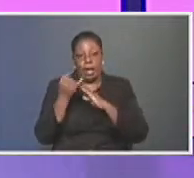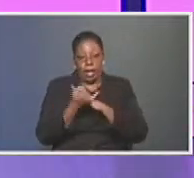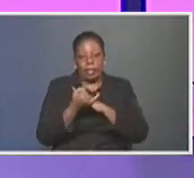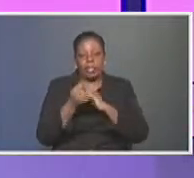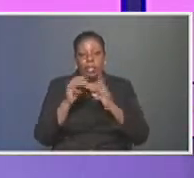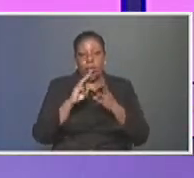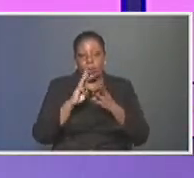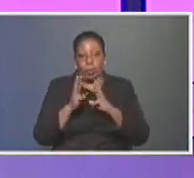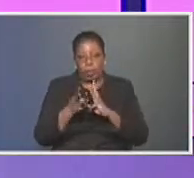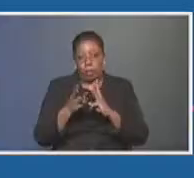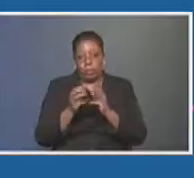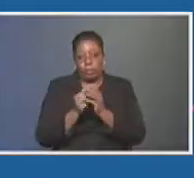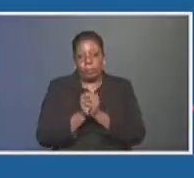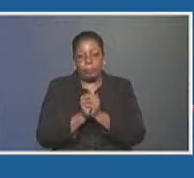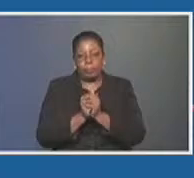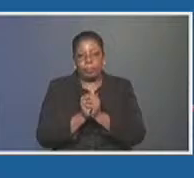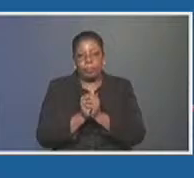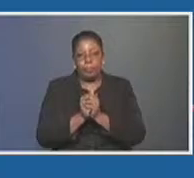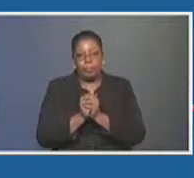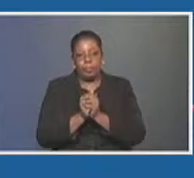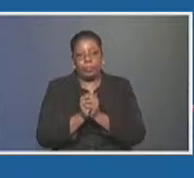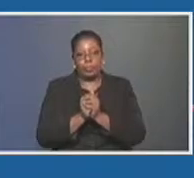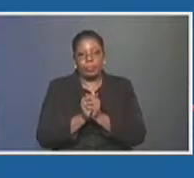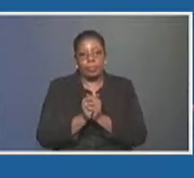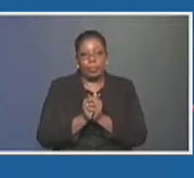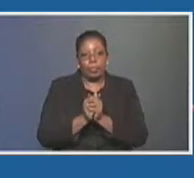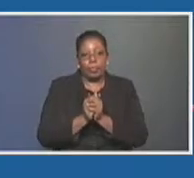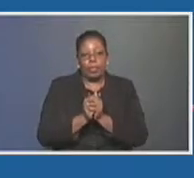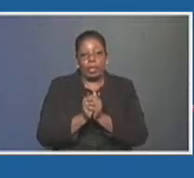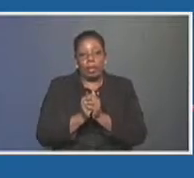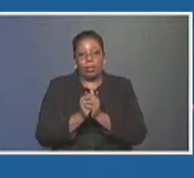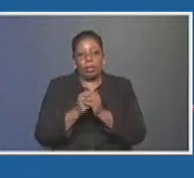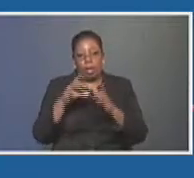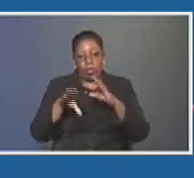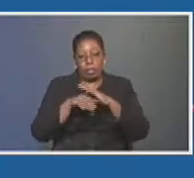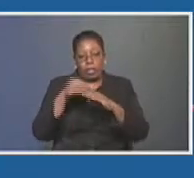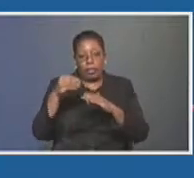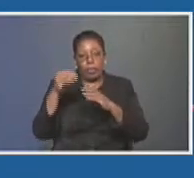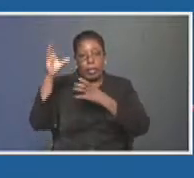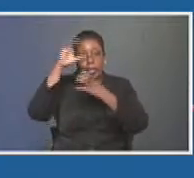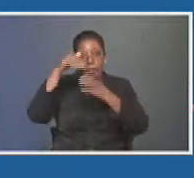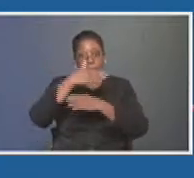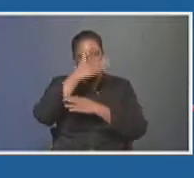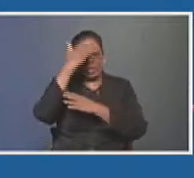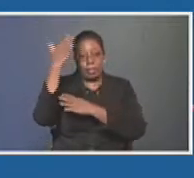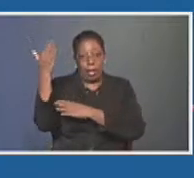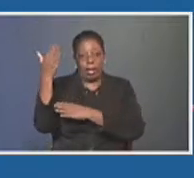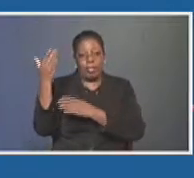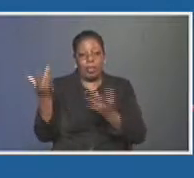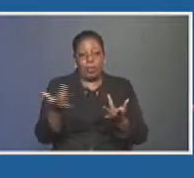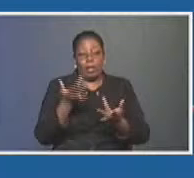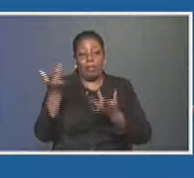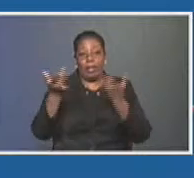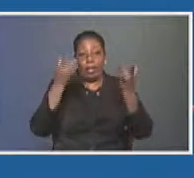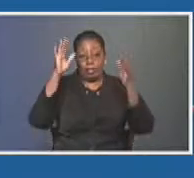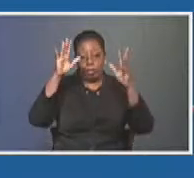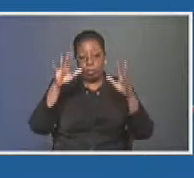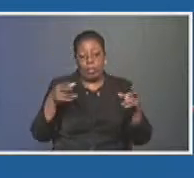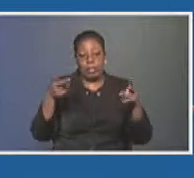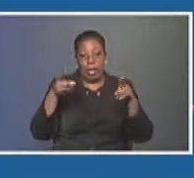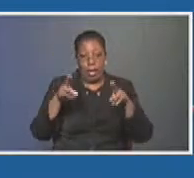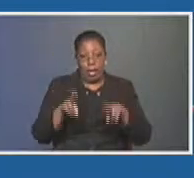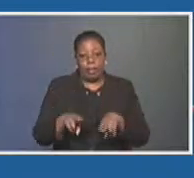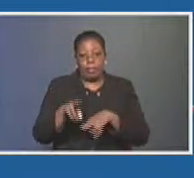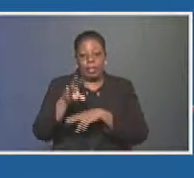Basil Dean. Good evening, Basil. Good evening, Makishla. Outside of our studios, we're under cloudy skies with some light rain showers taking place.